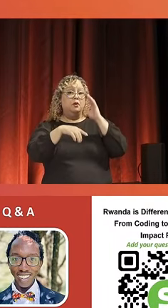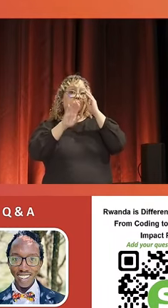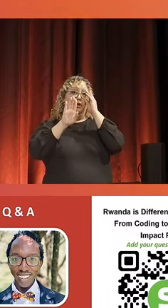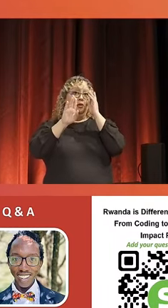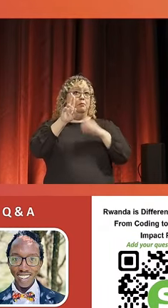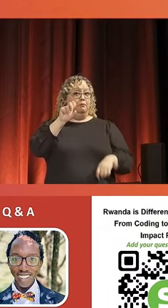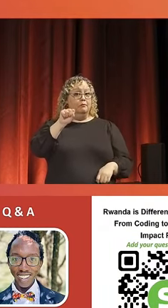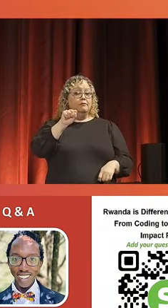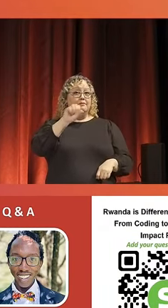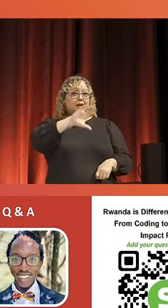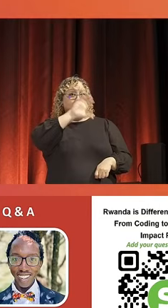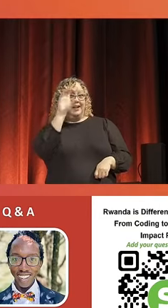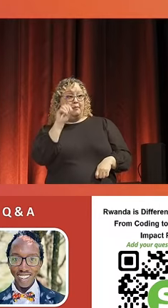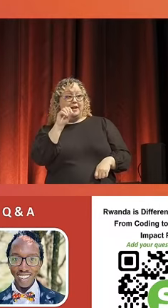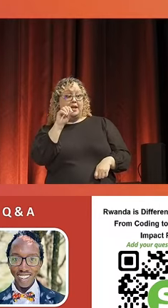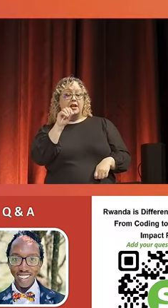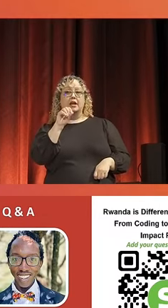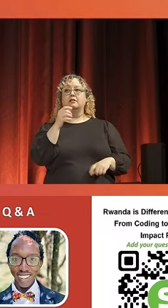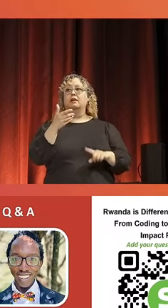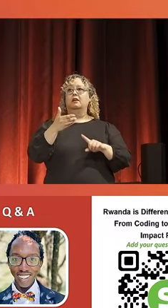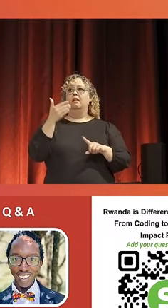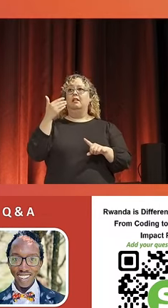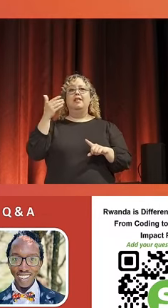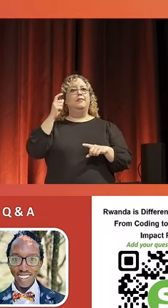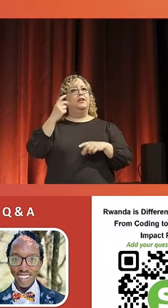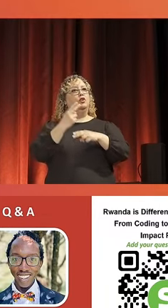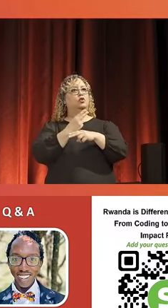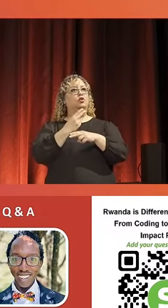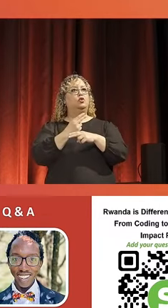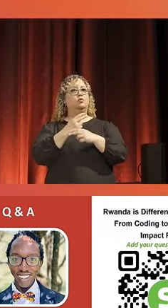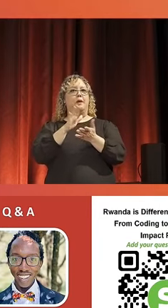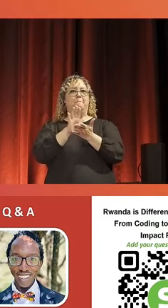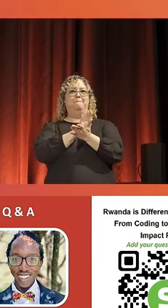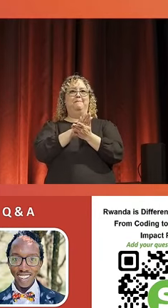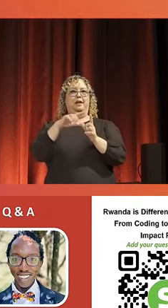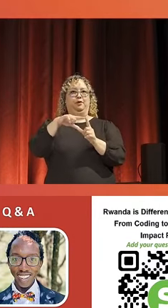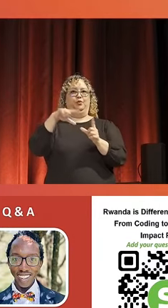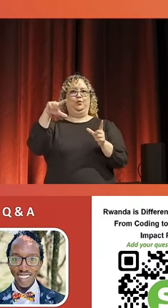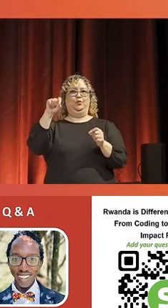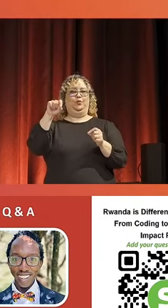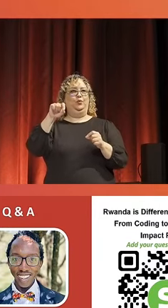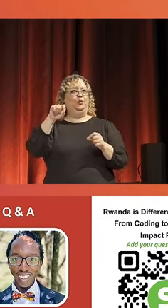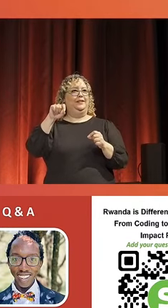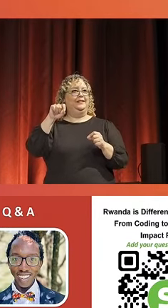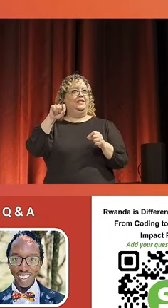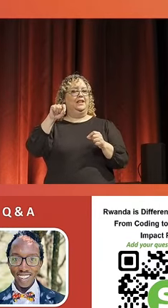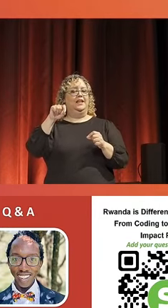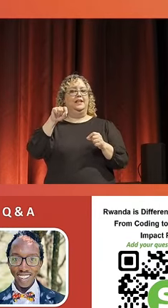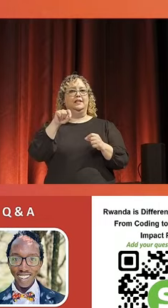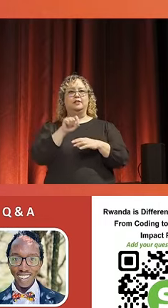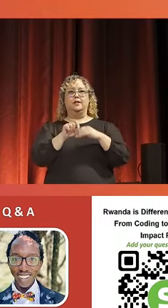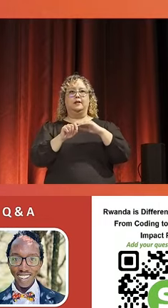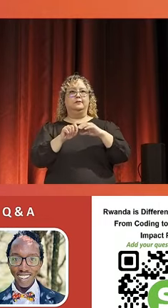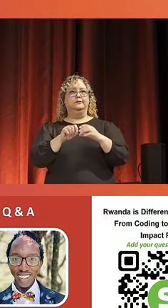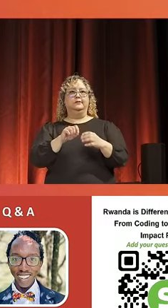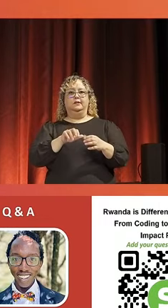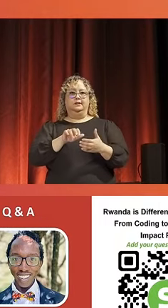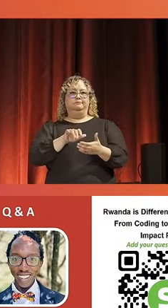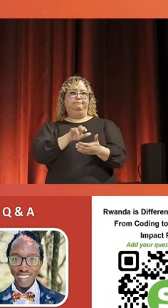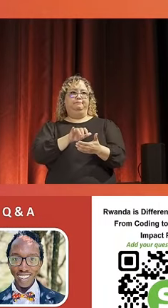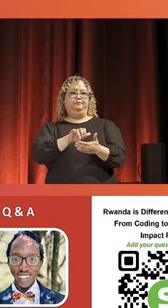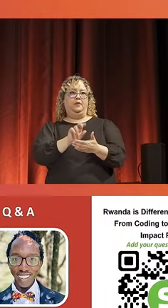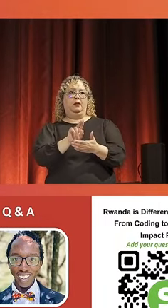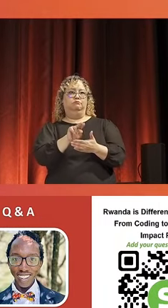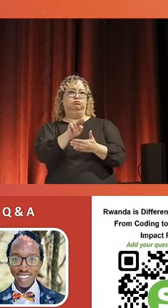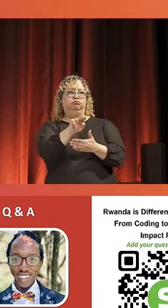in previous times, they would use paper receipts, and those paper receipts gave them a lot of loopholes for